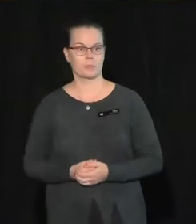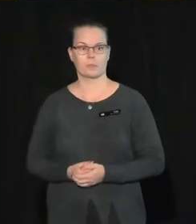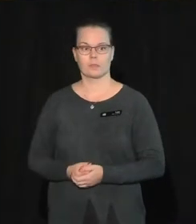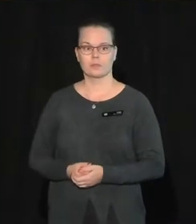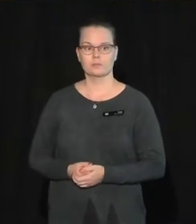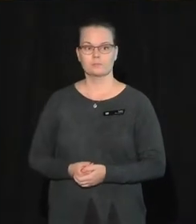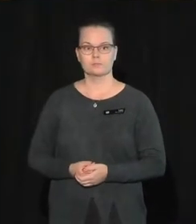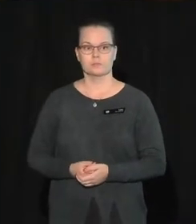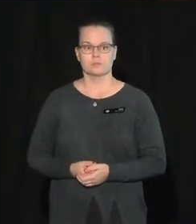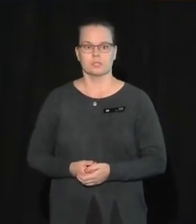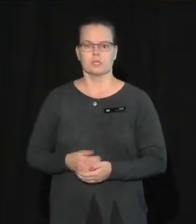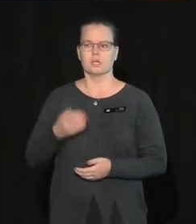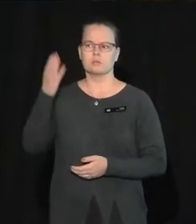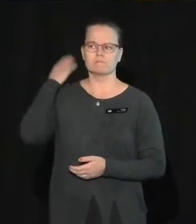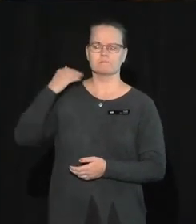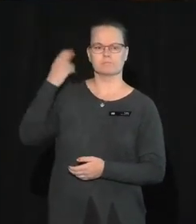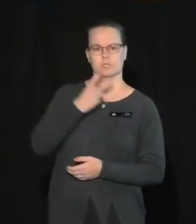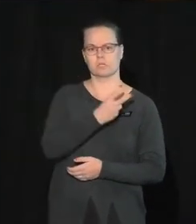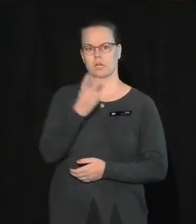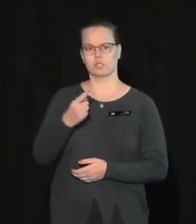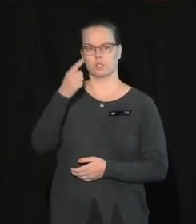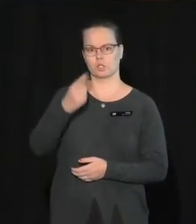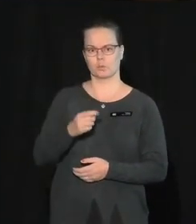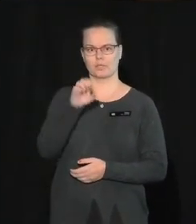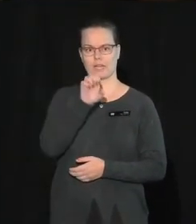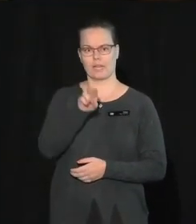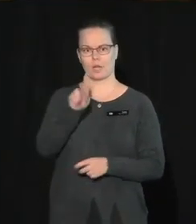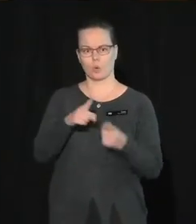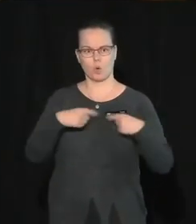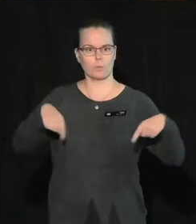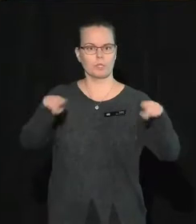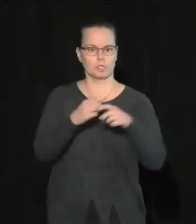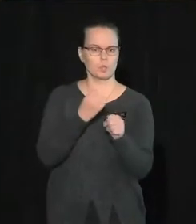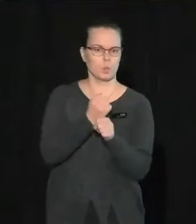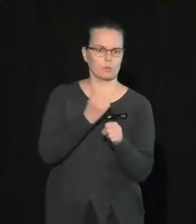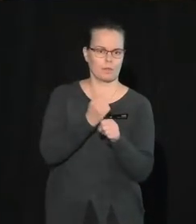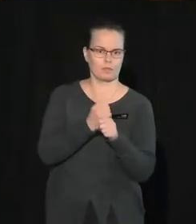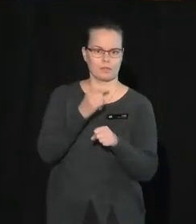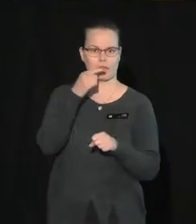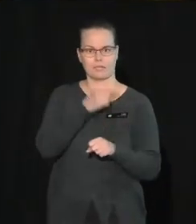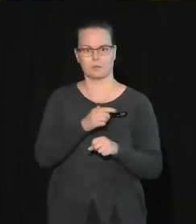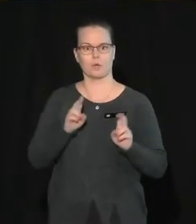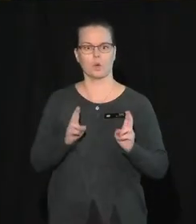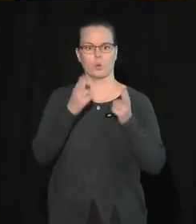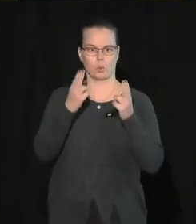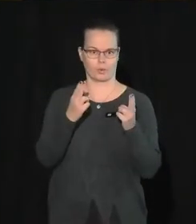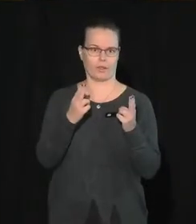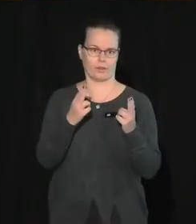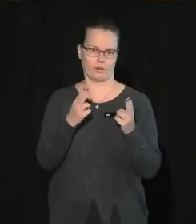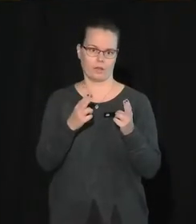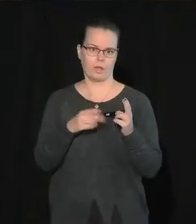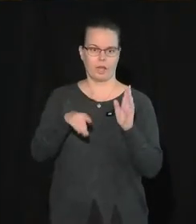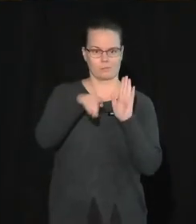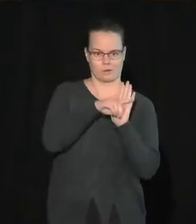Okay. Back in 2010, the Commission had been working a lot on issues related